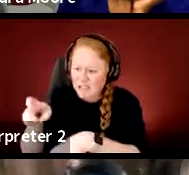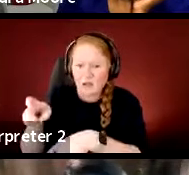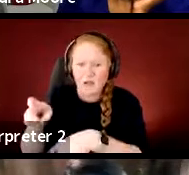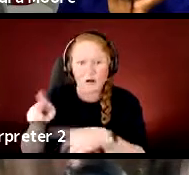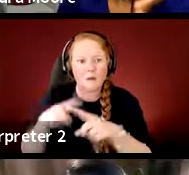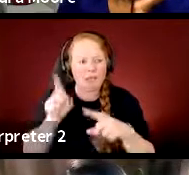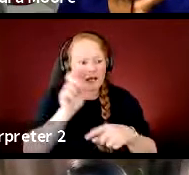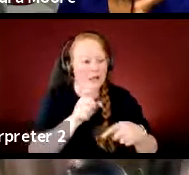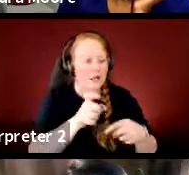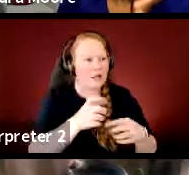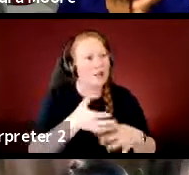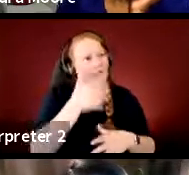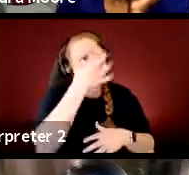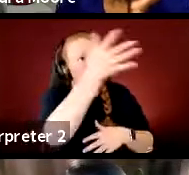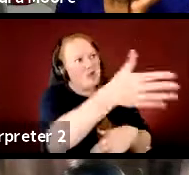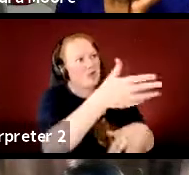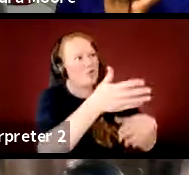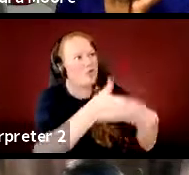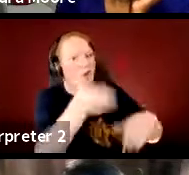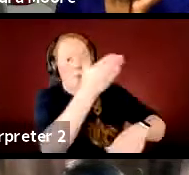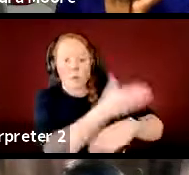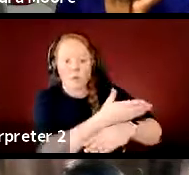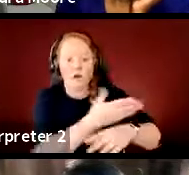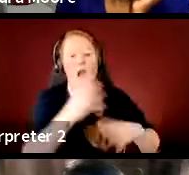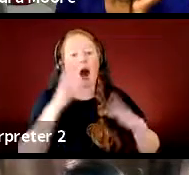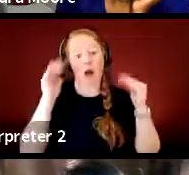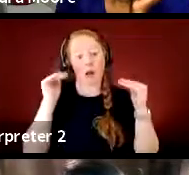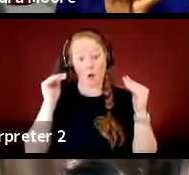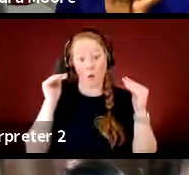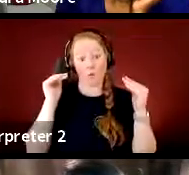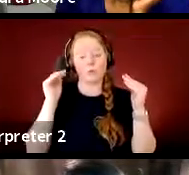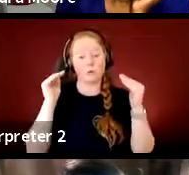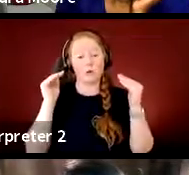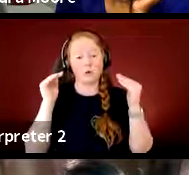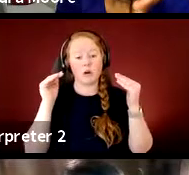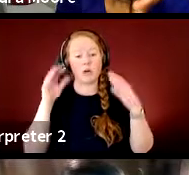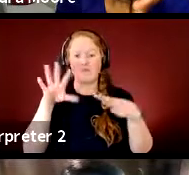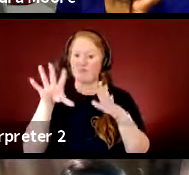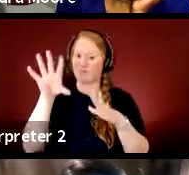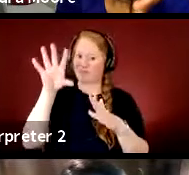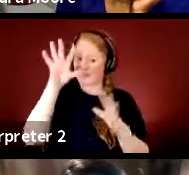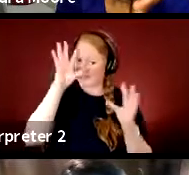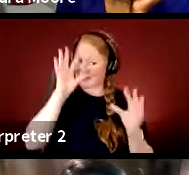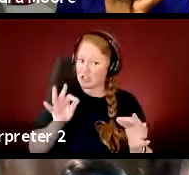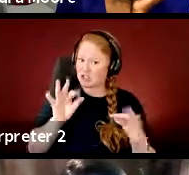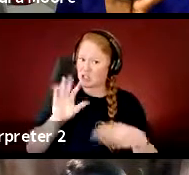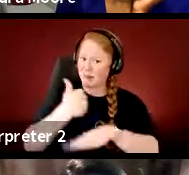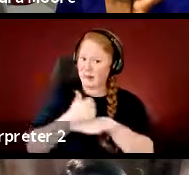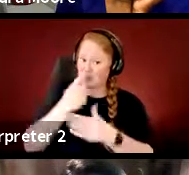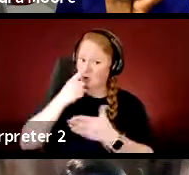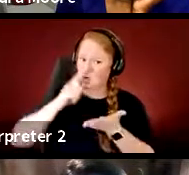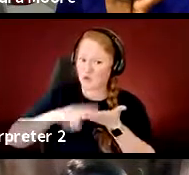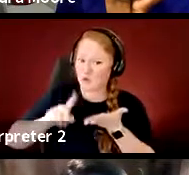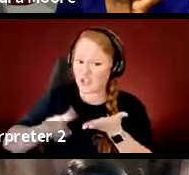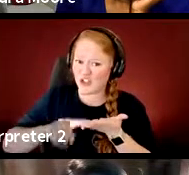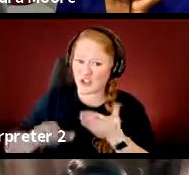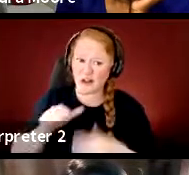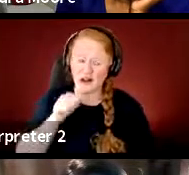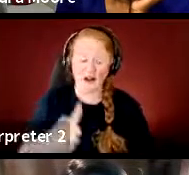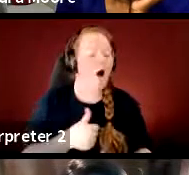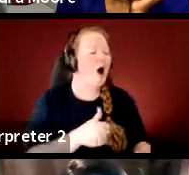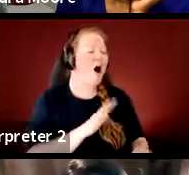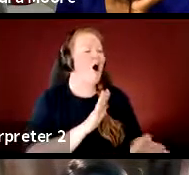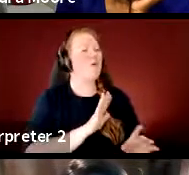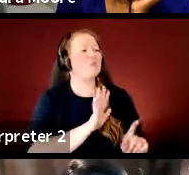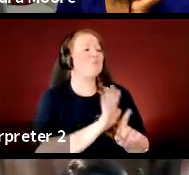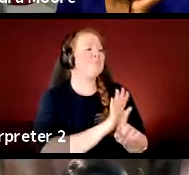I hope the choices will be based on research rather than popularity of